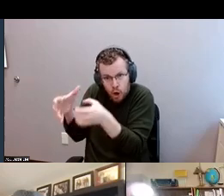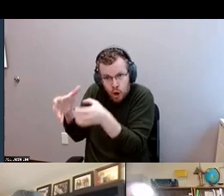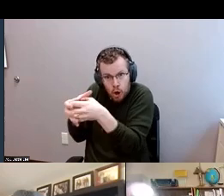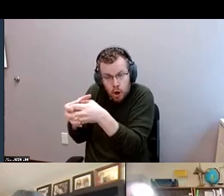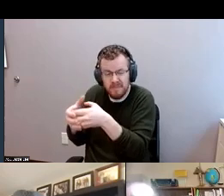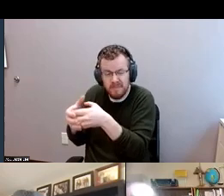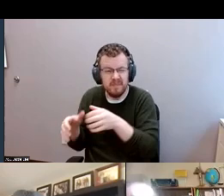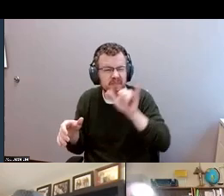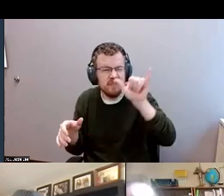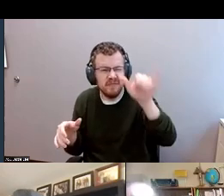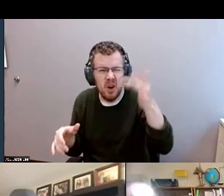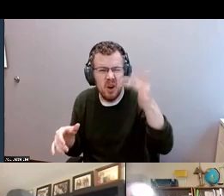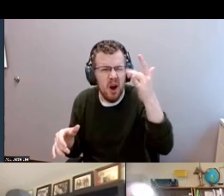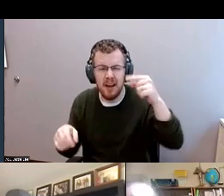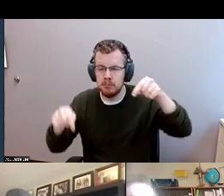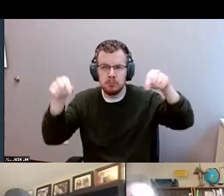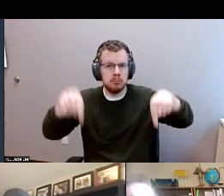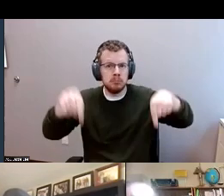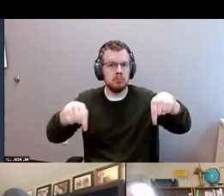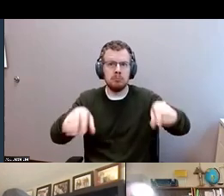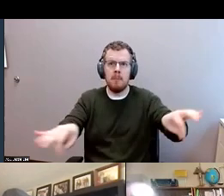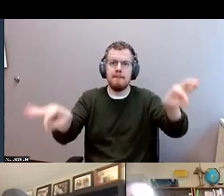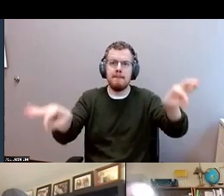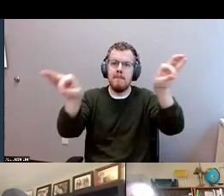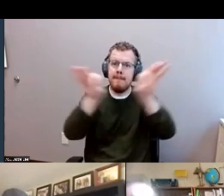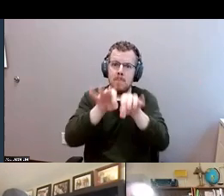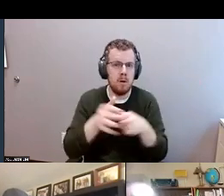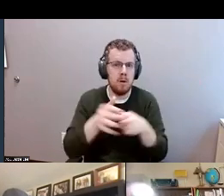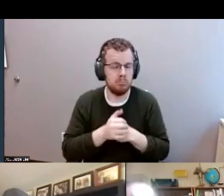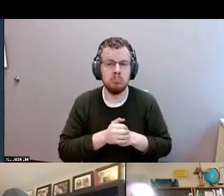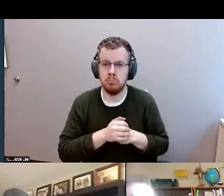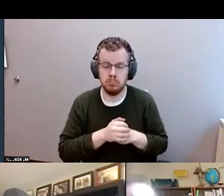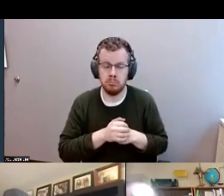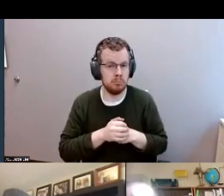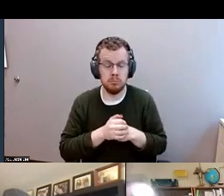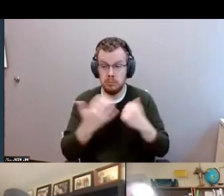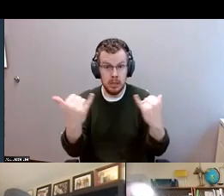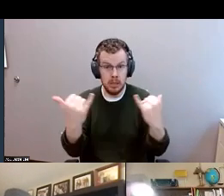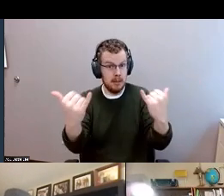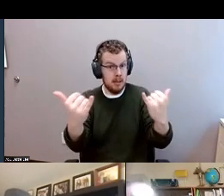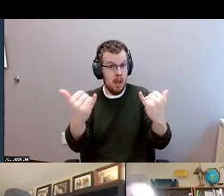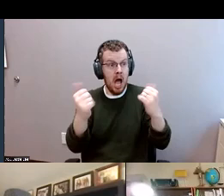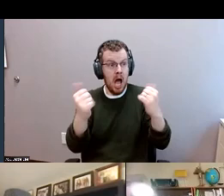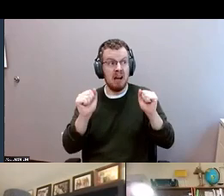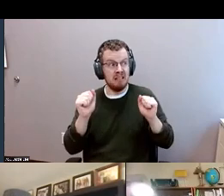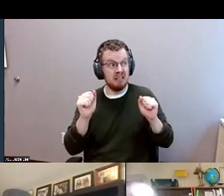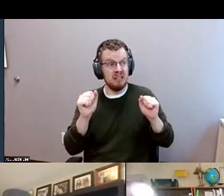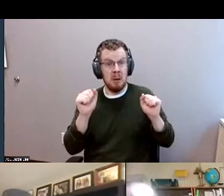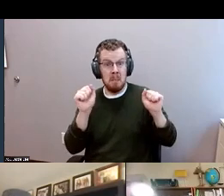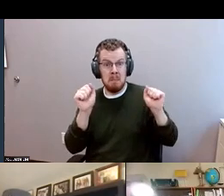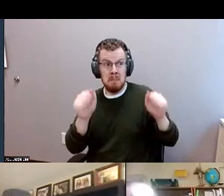is really important. And we're on a place where we may be close to a point of no